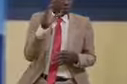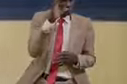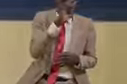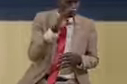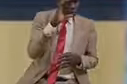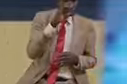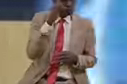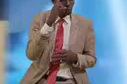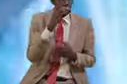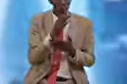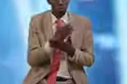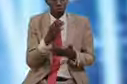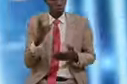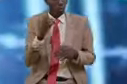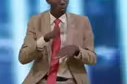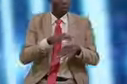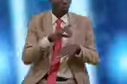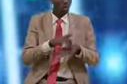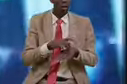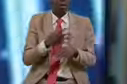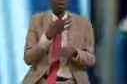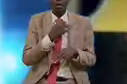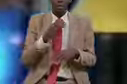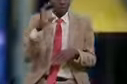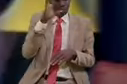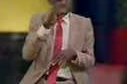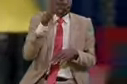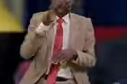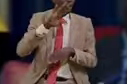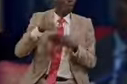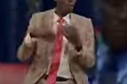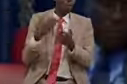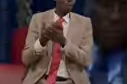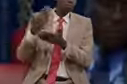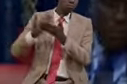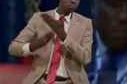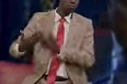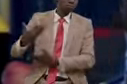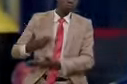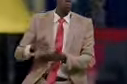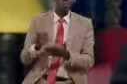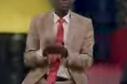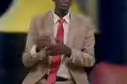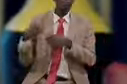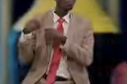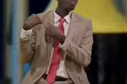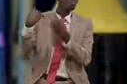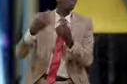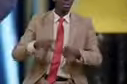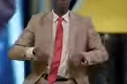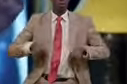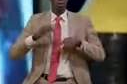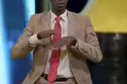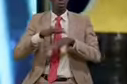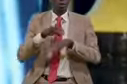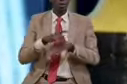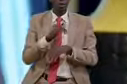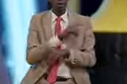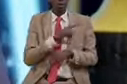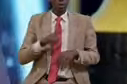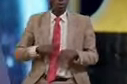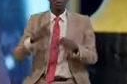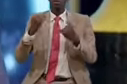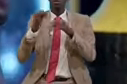every generation that had ever lived on the face of the earth. The Lord looked at the whole